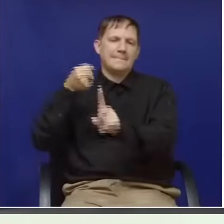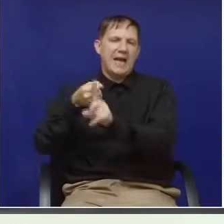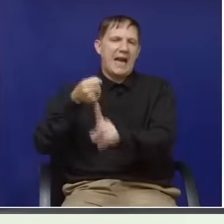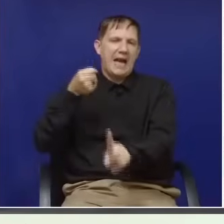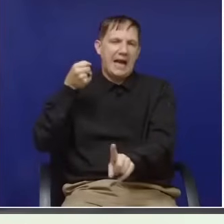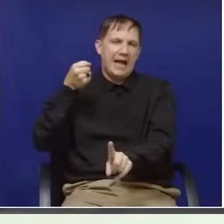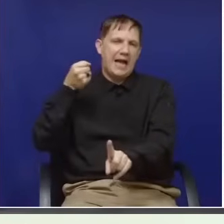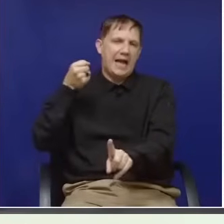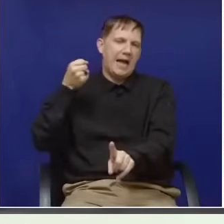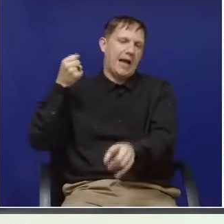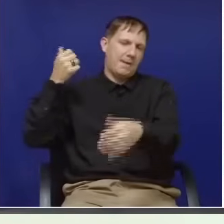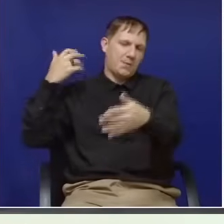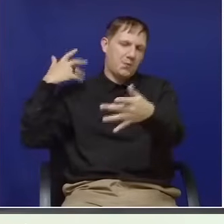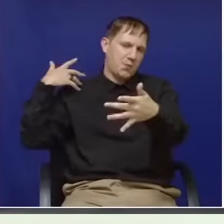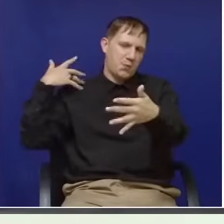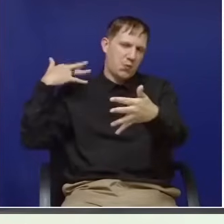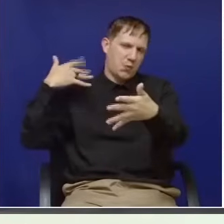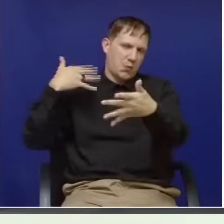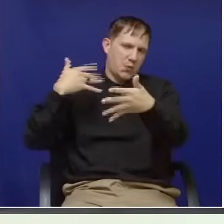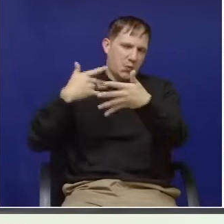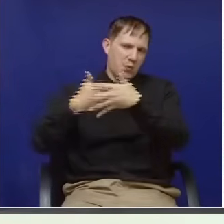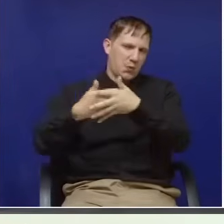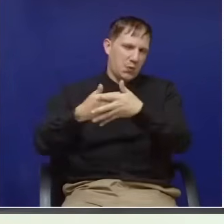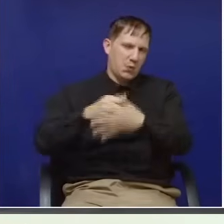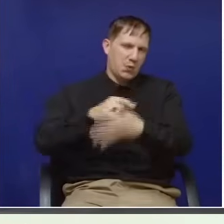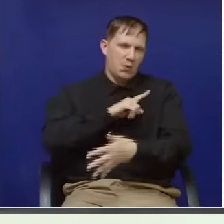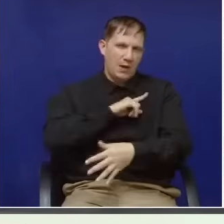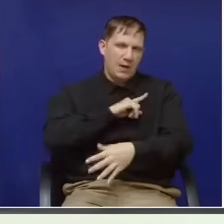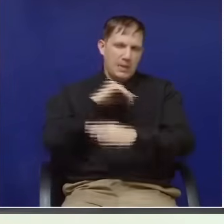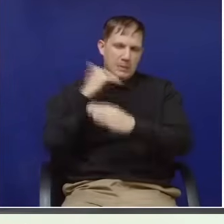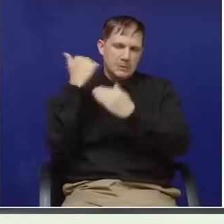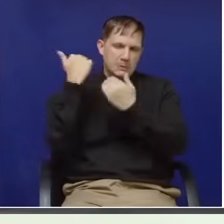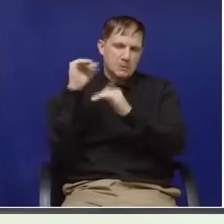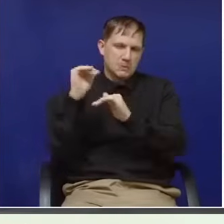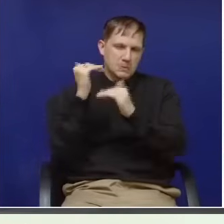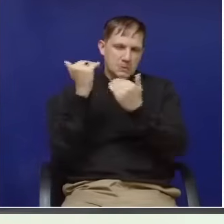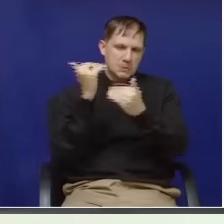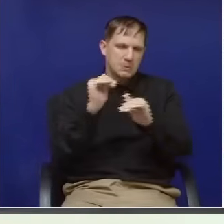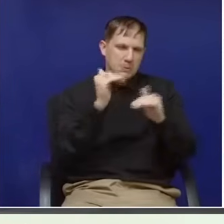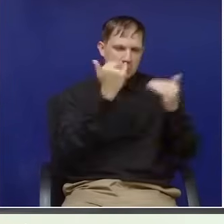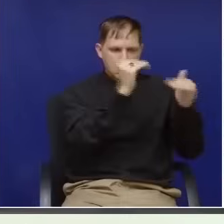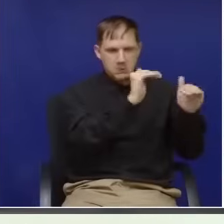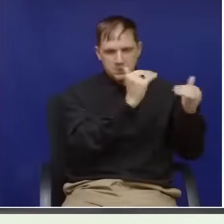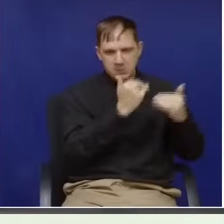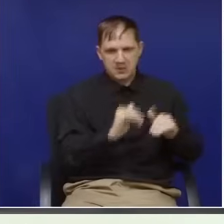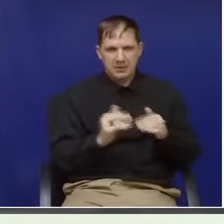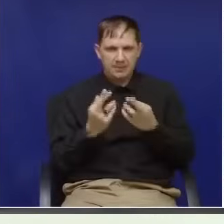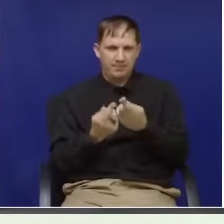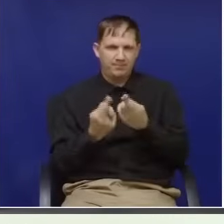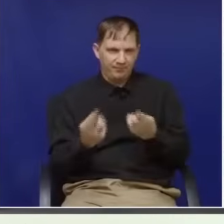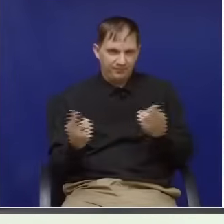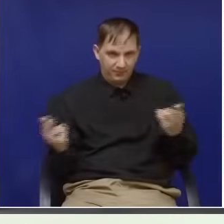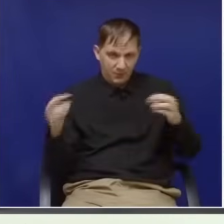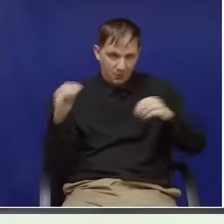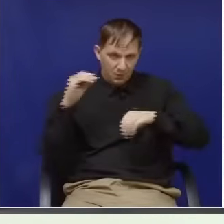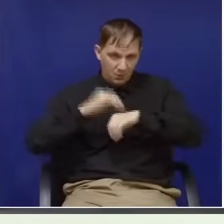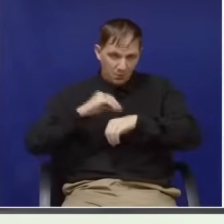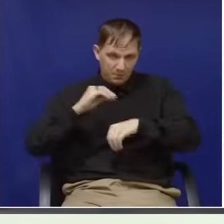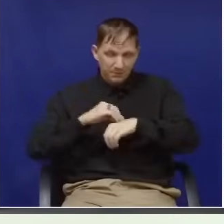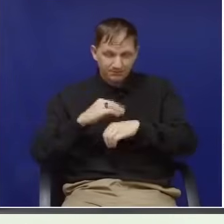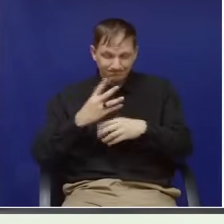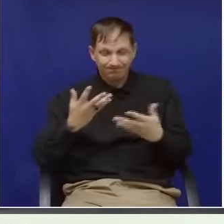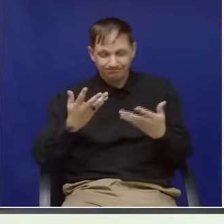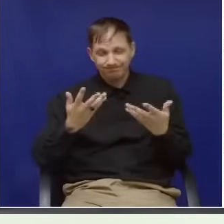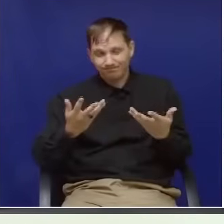the past years because of the resource constraints that generally we have